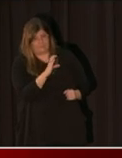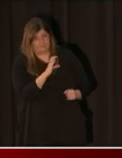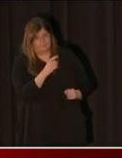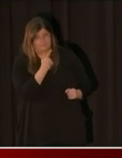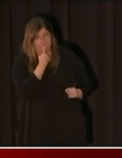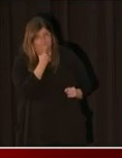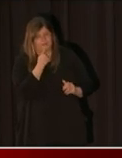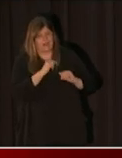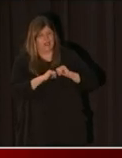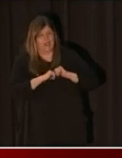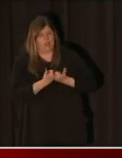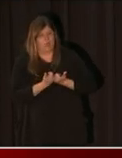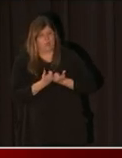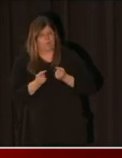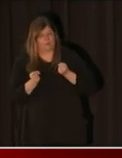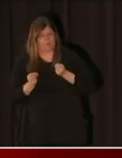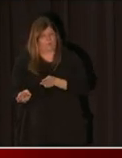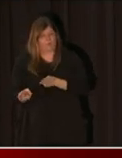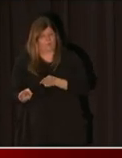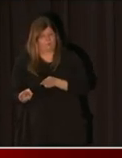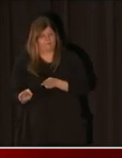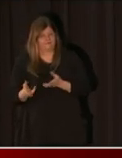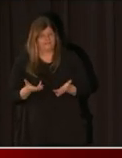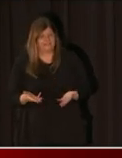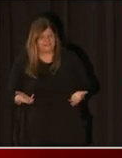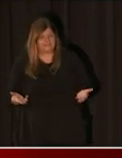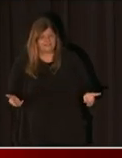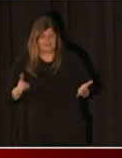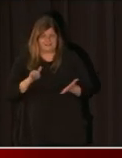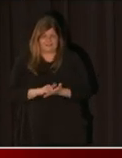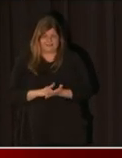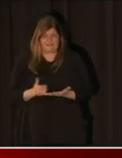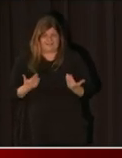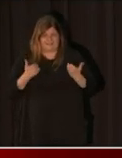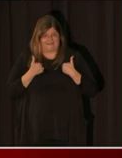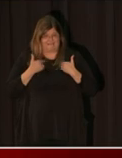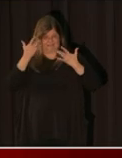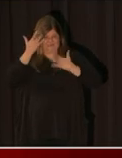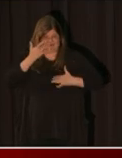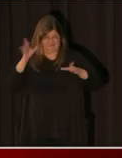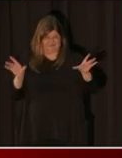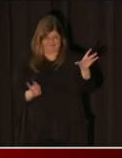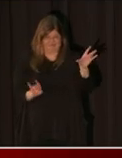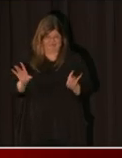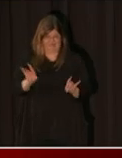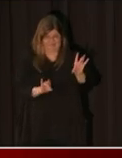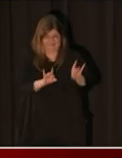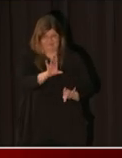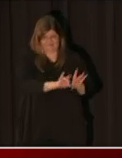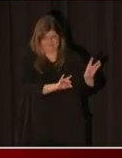being housed with communicable diseases to keep them safe from the public, which is exactly what this seems to be.